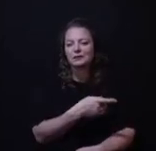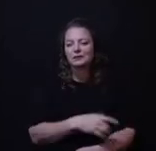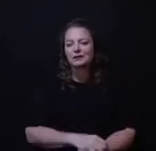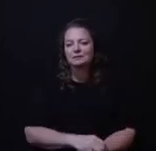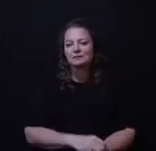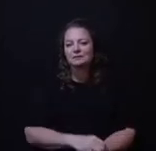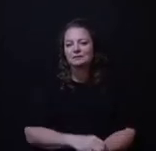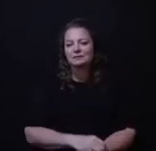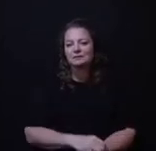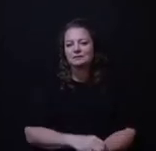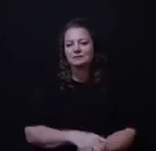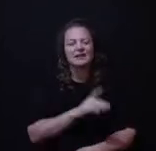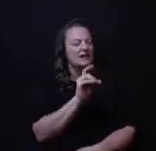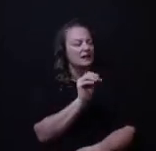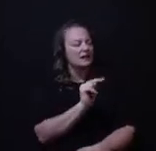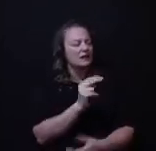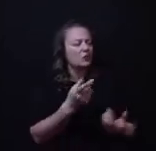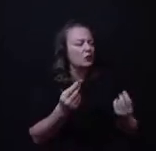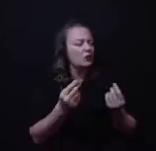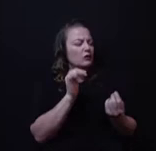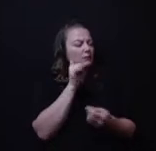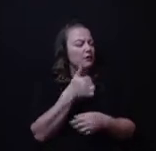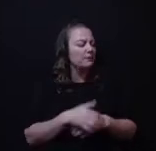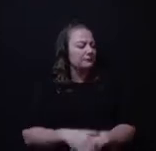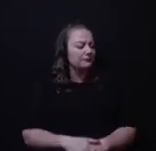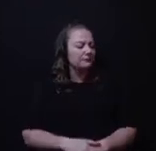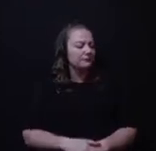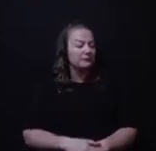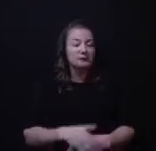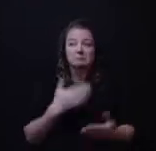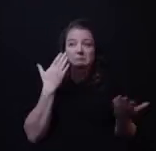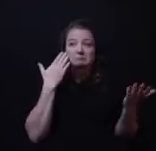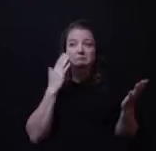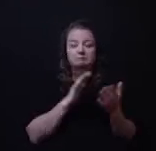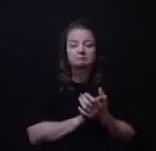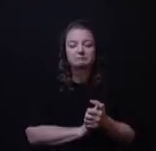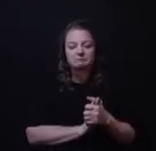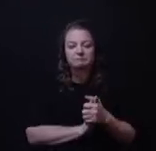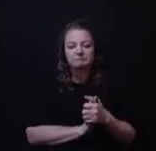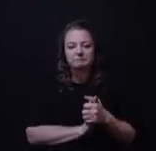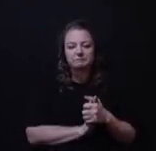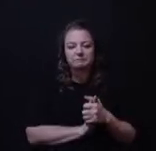I said, Donald, what are you going to do tomorrow? I don't know.